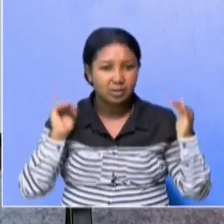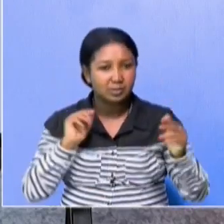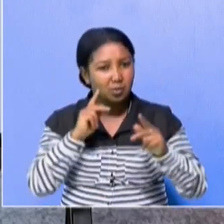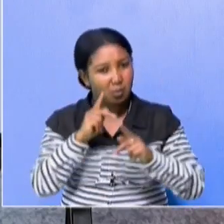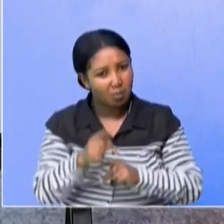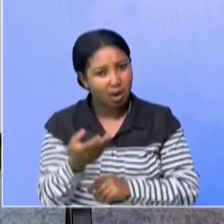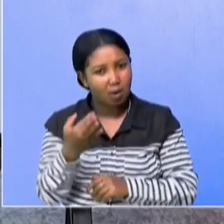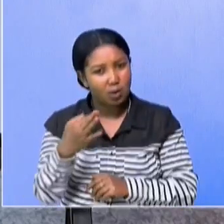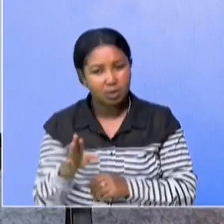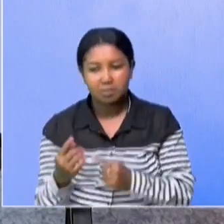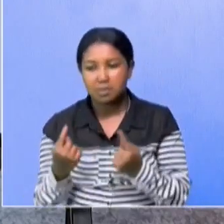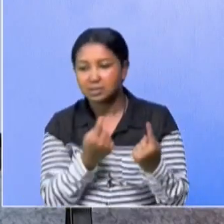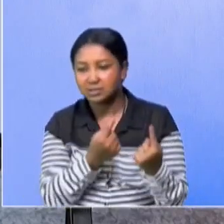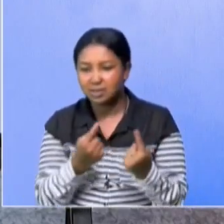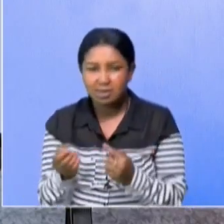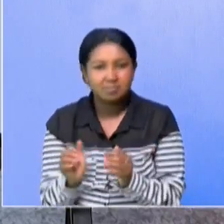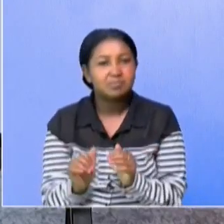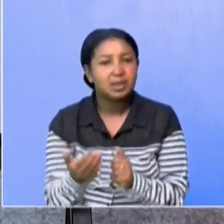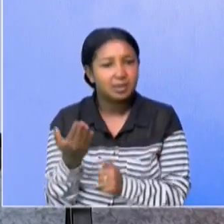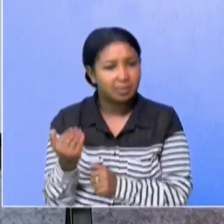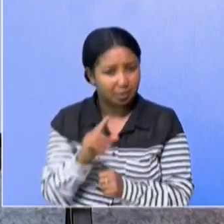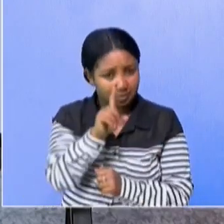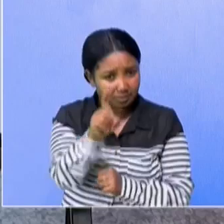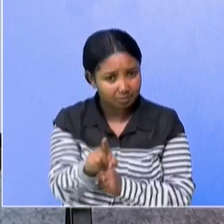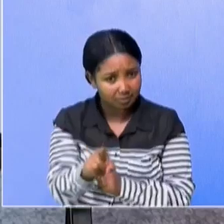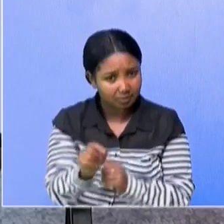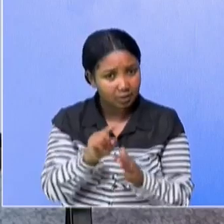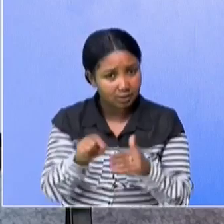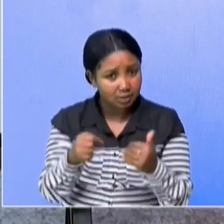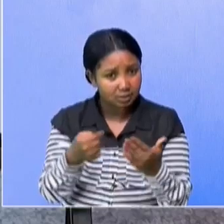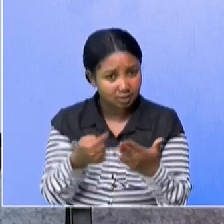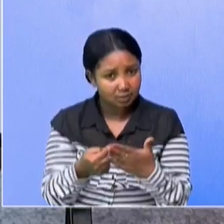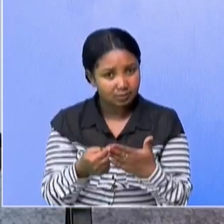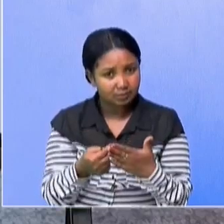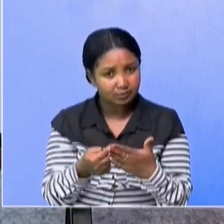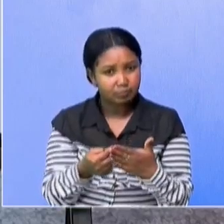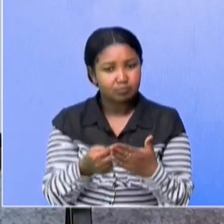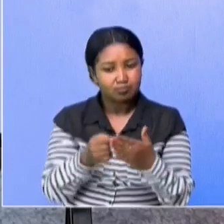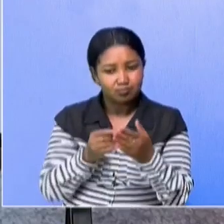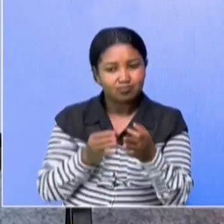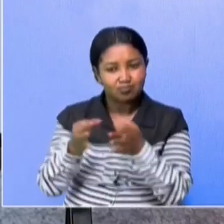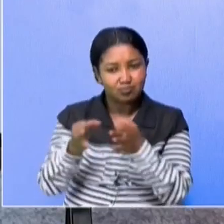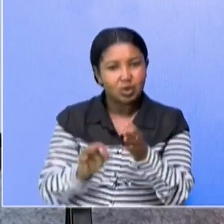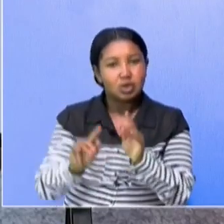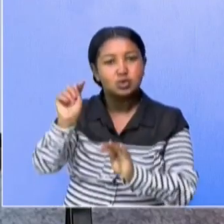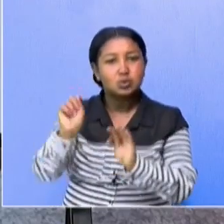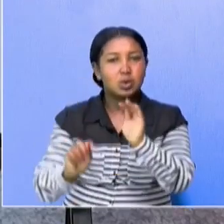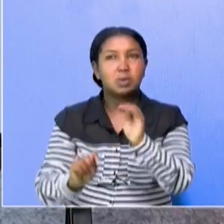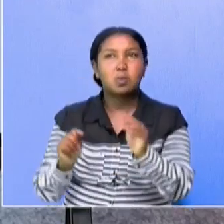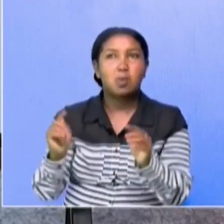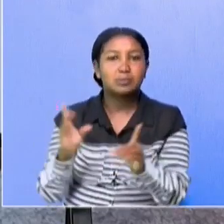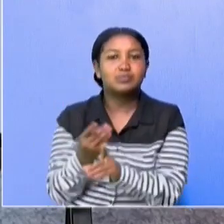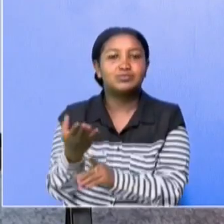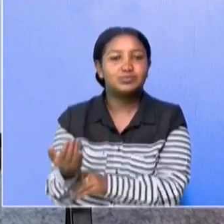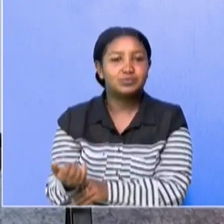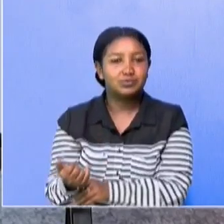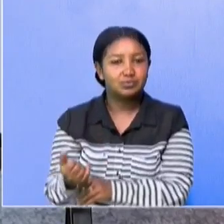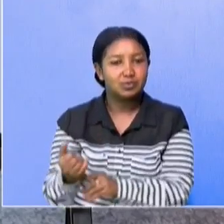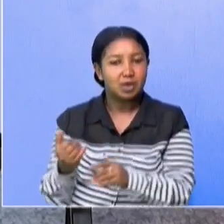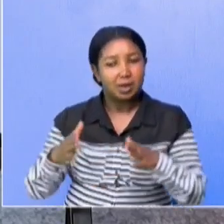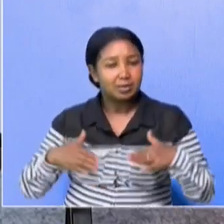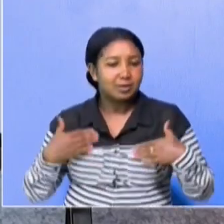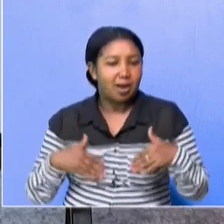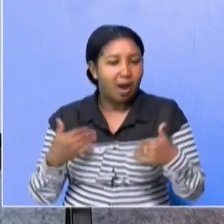It's maybe the birthday ceremony. How is it going on? So while you are just telling that story, what happened in it, how you enjoyed it, and how